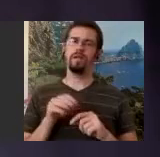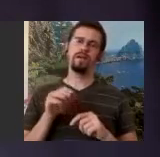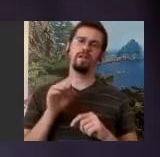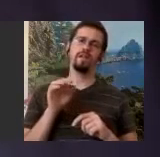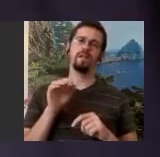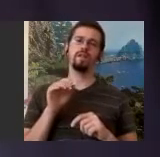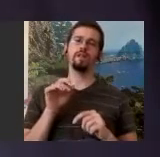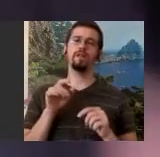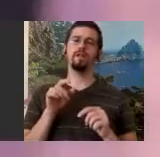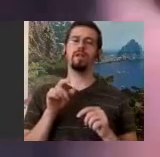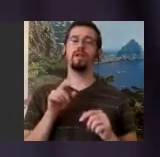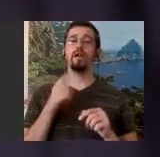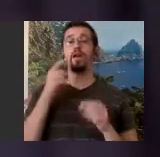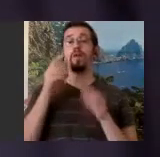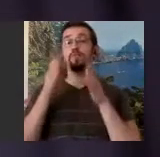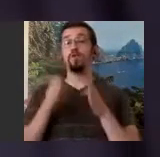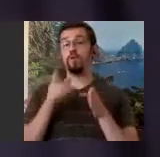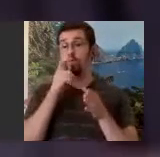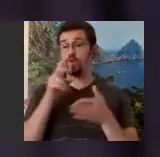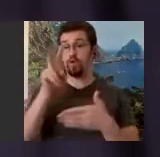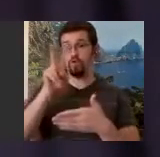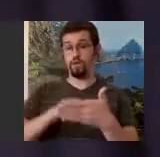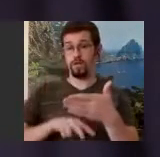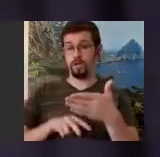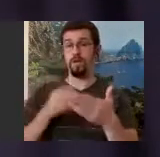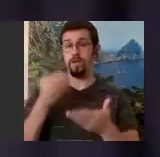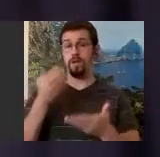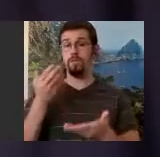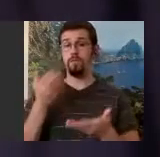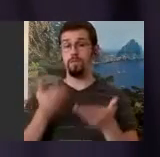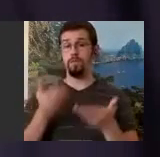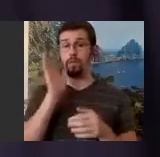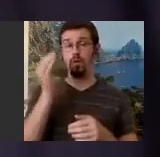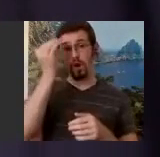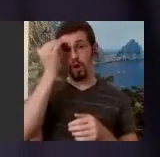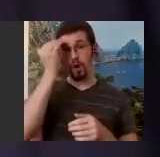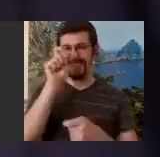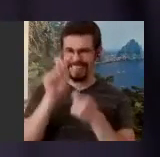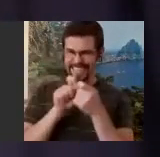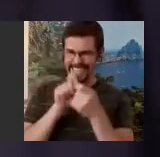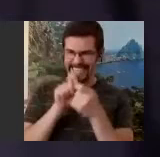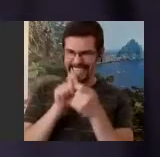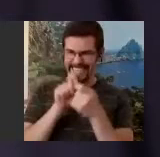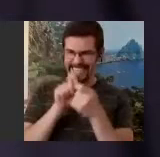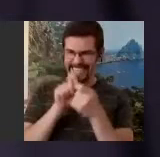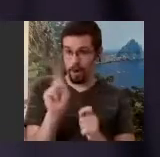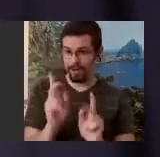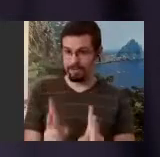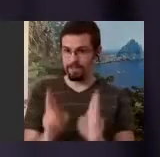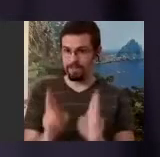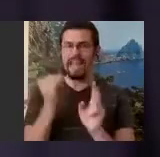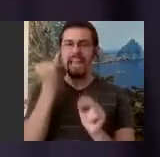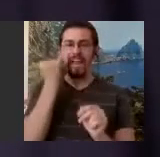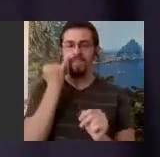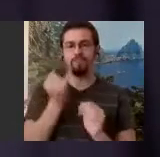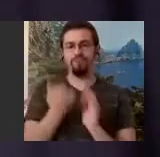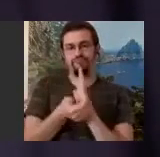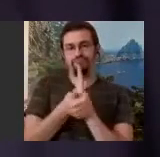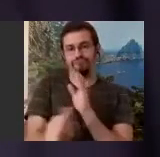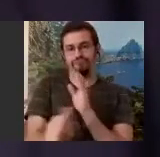Composers who are reading this might actually, in fact, know where the excerpt is coming from, if they are well versed enough in the